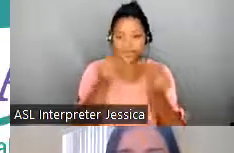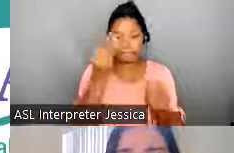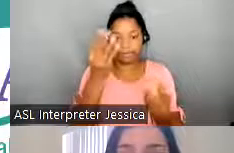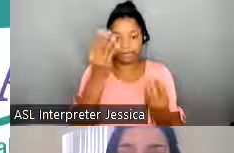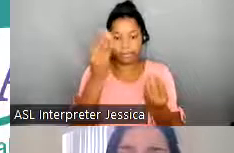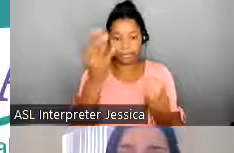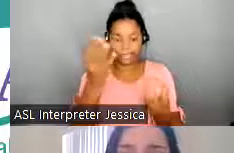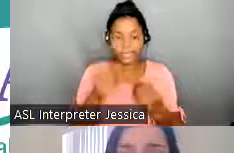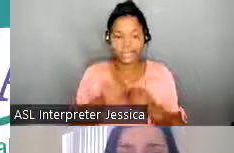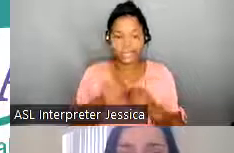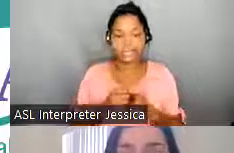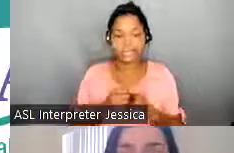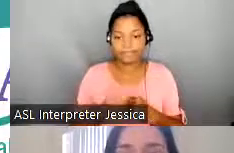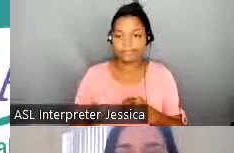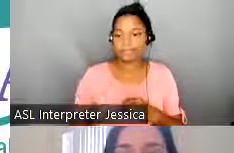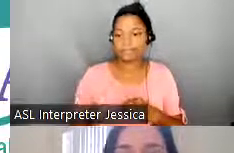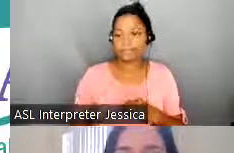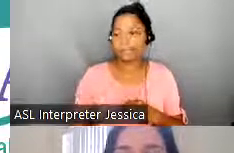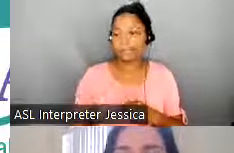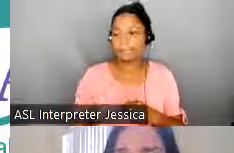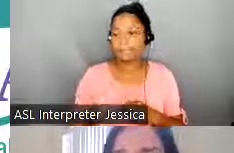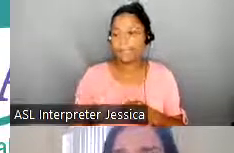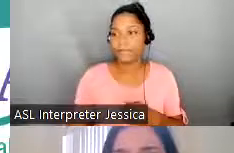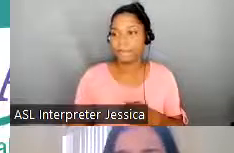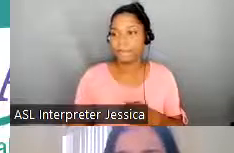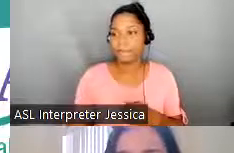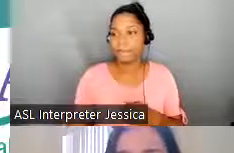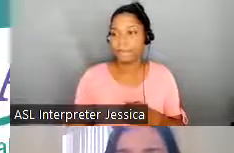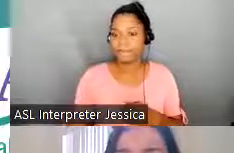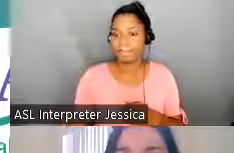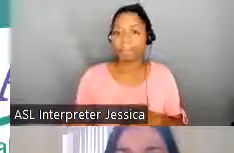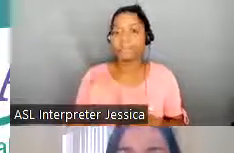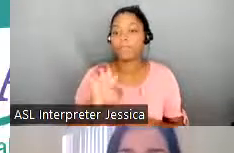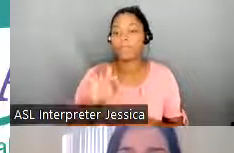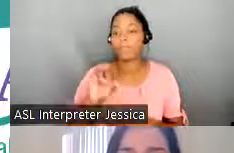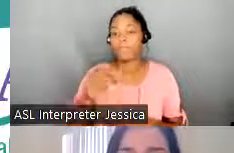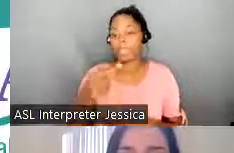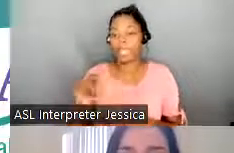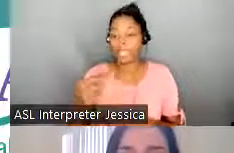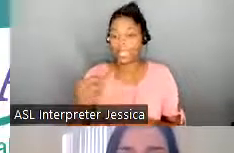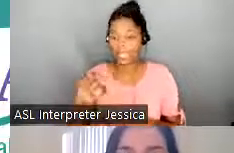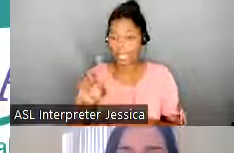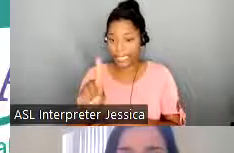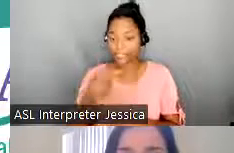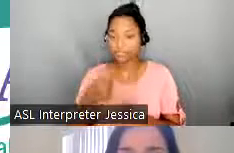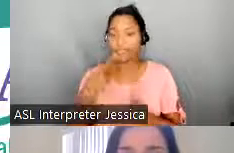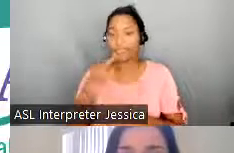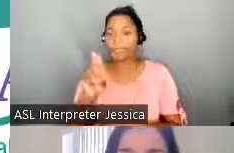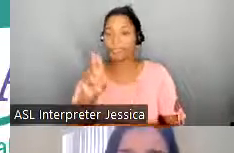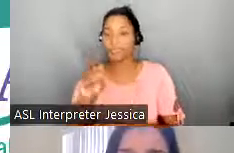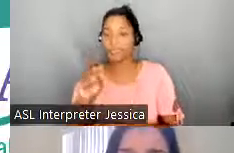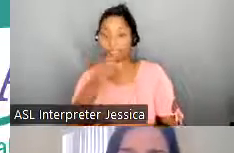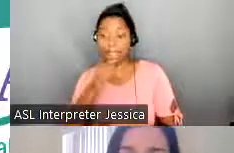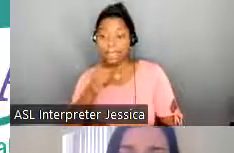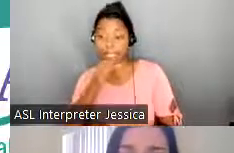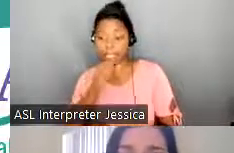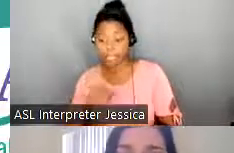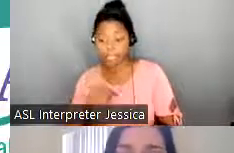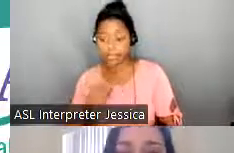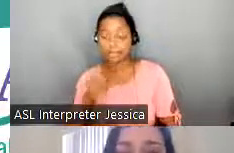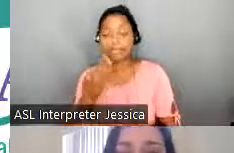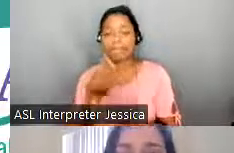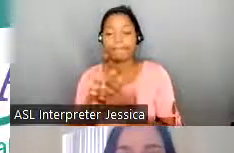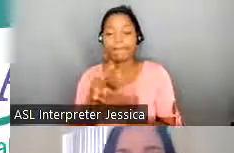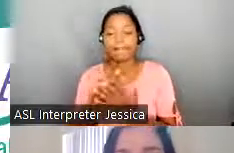beyond what Sandy and Meredith shared. So Engaged, which is administered by US Aging and funded by the Administration for